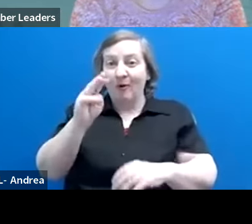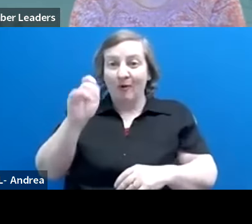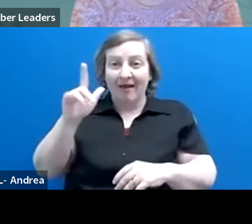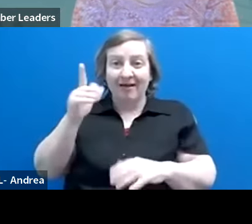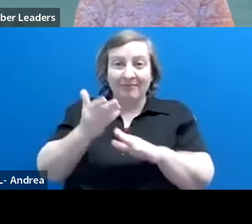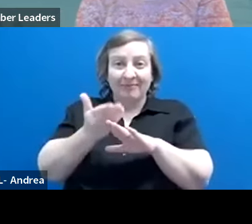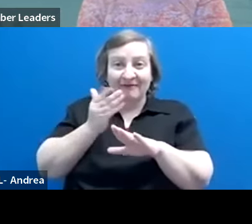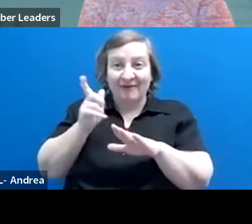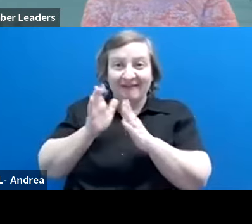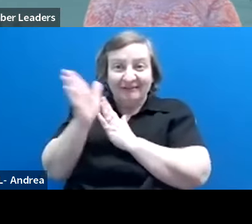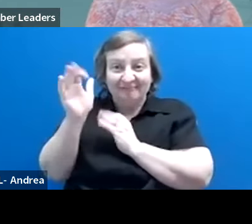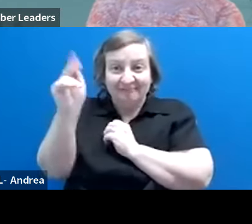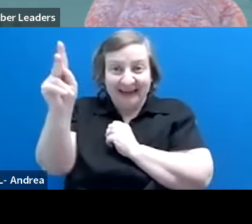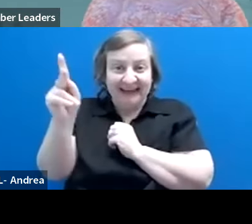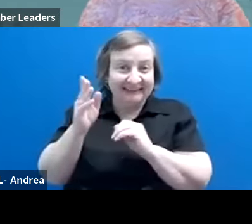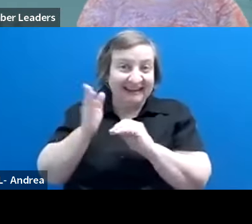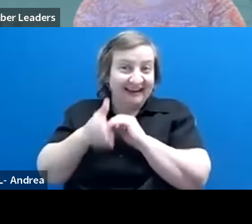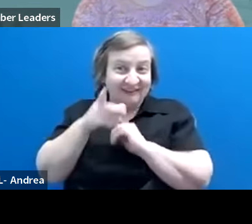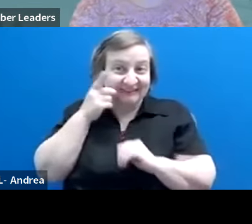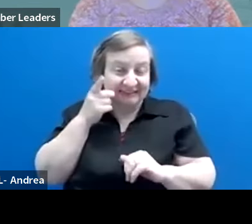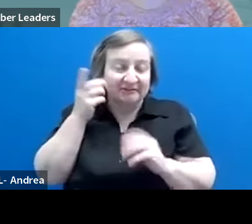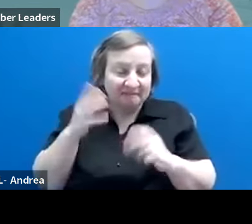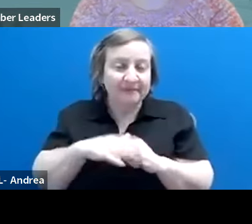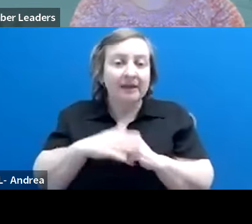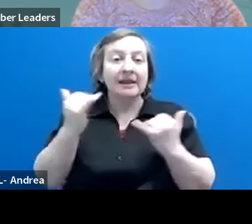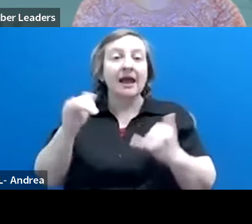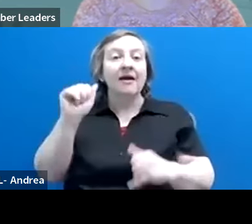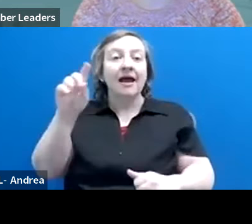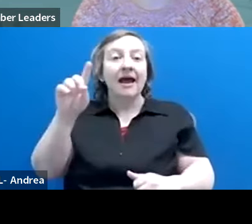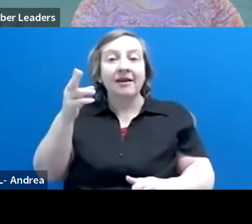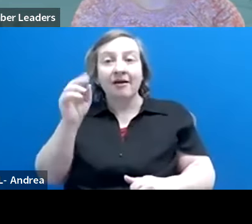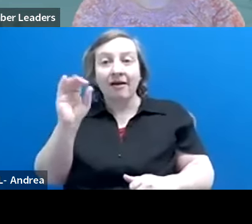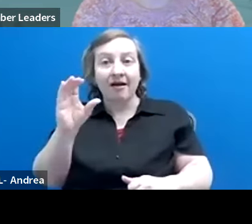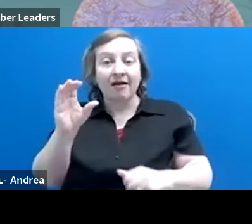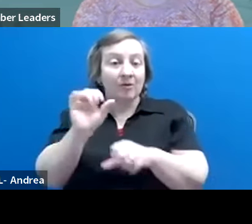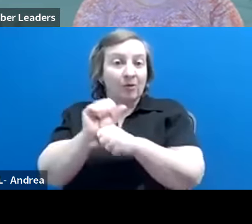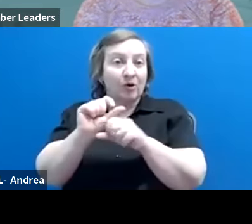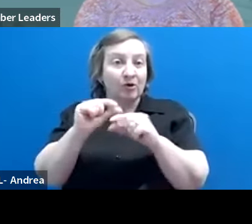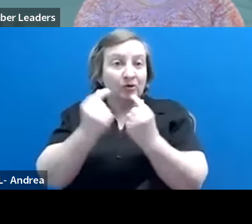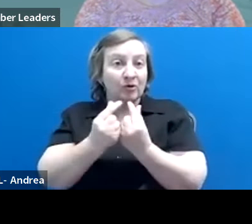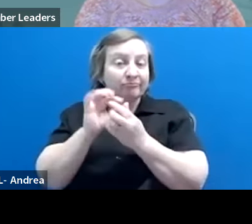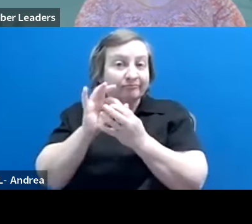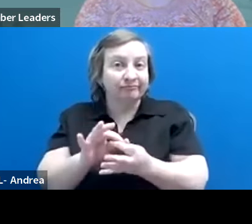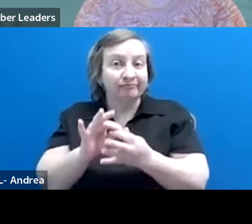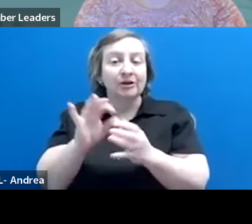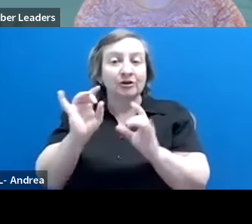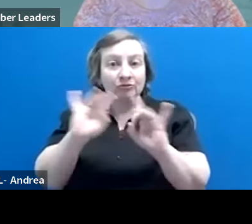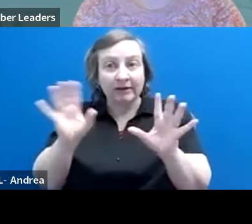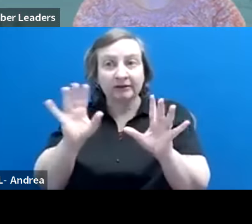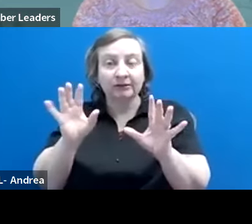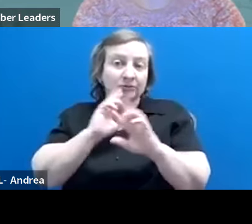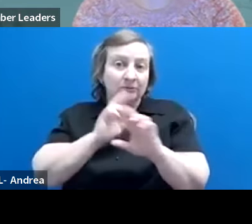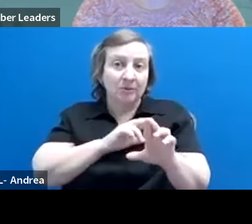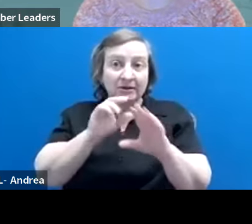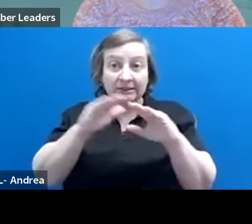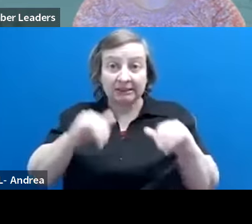break. Let's move on then to the ad hoc work group on the vision for the crisis response system. And I am going to turn it over to Representative Orwell,